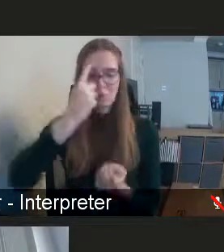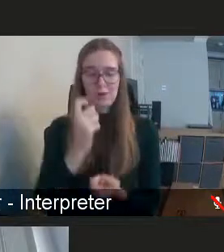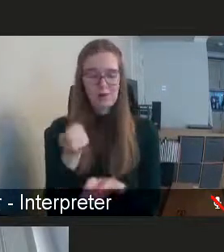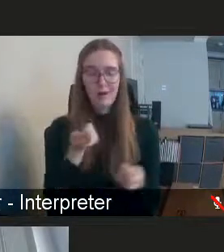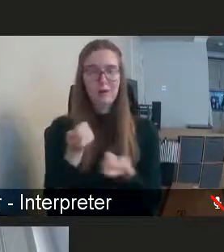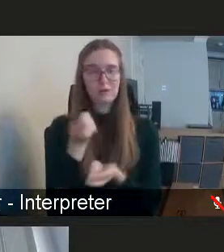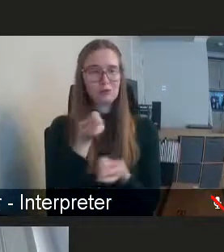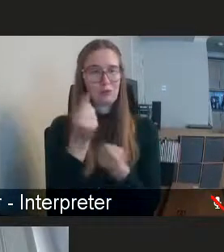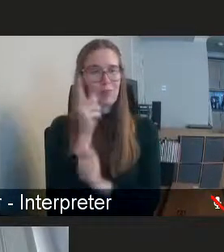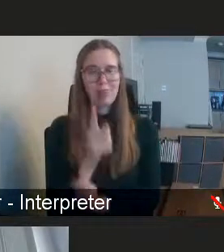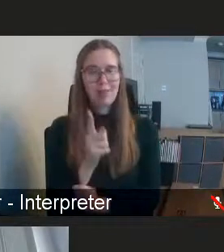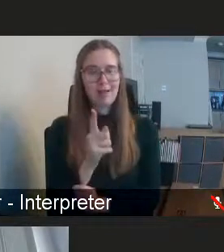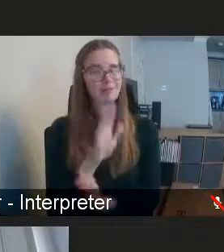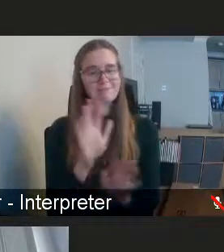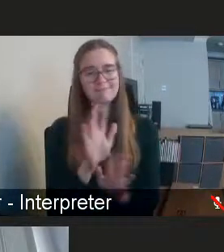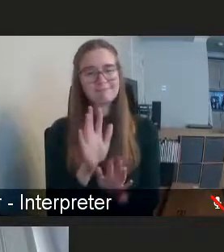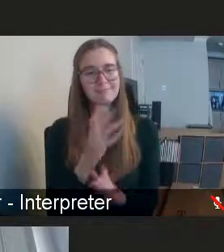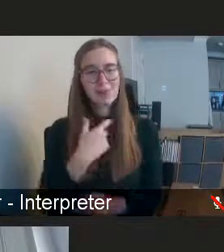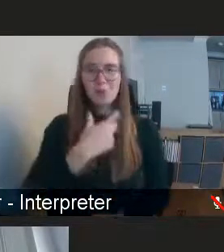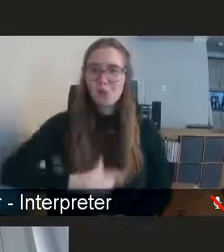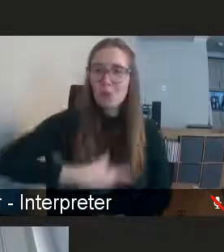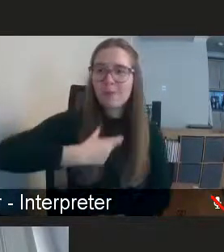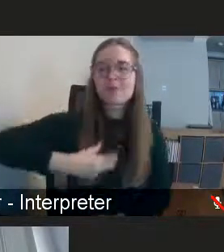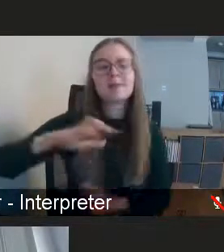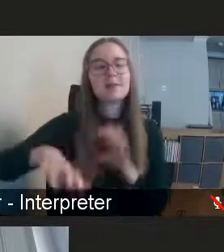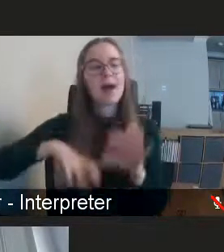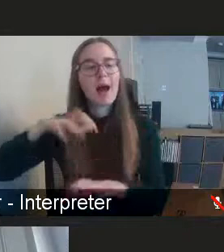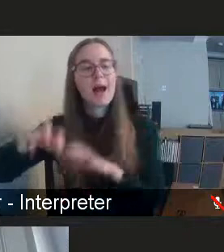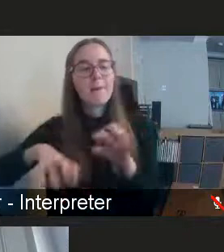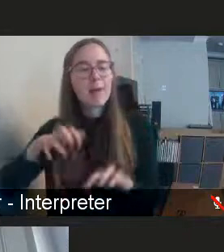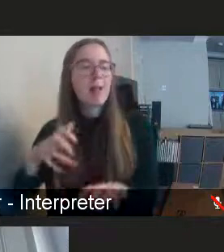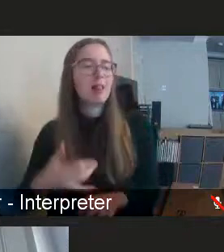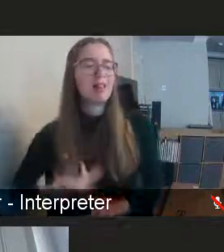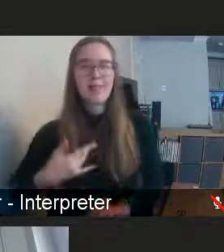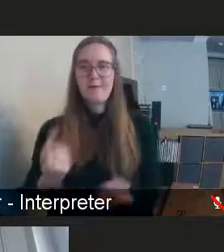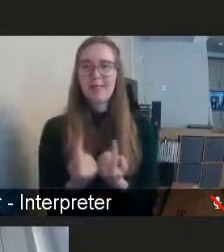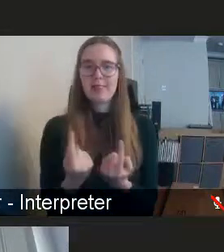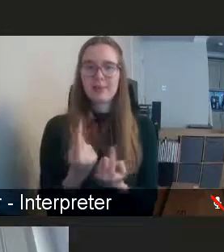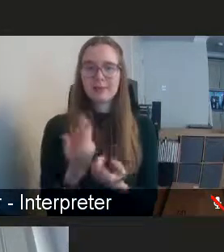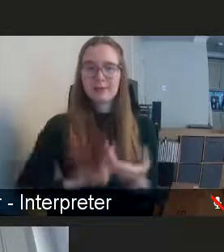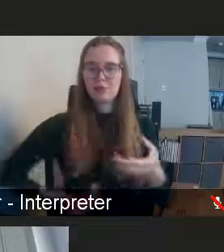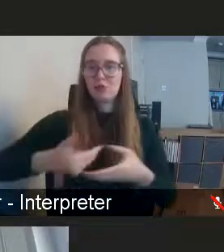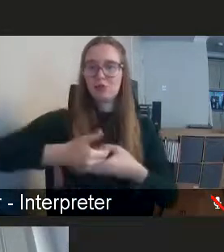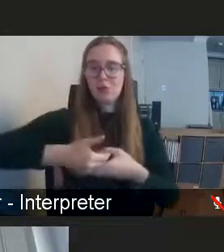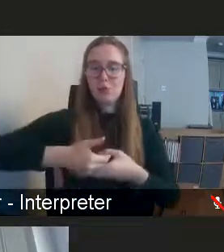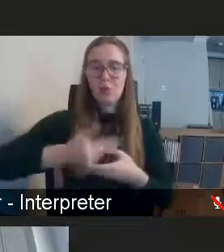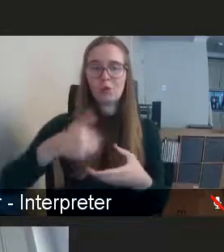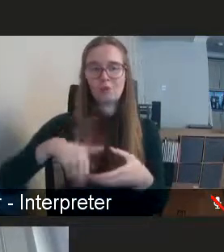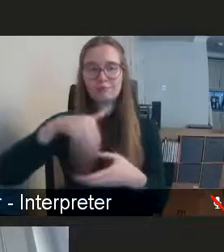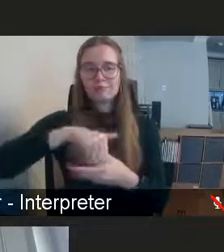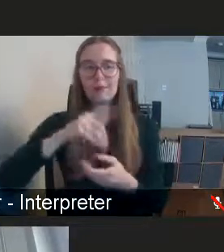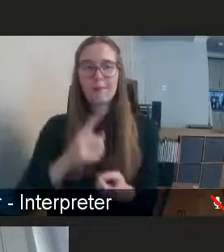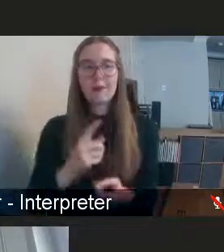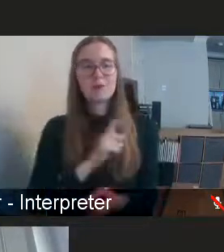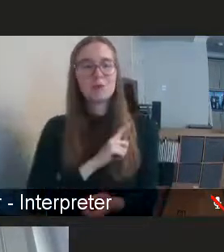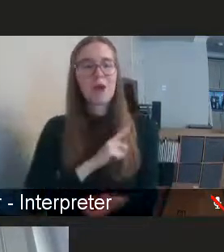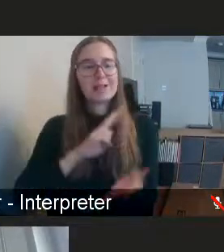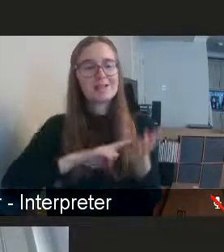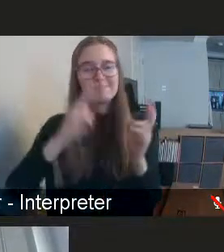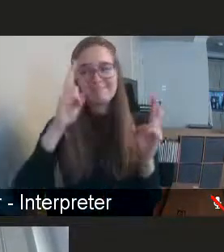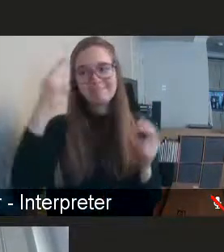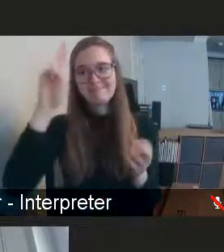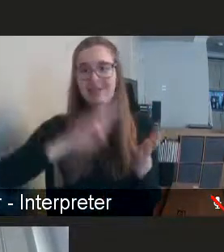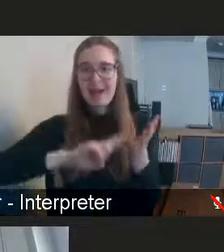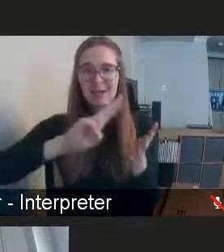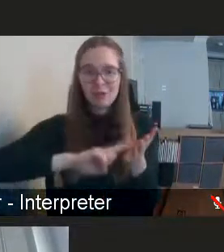So humans and animals and living being on the planet do contribute to it. But then that's why it is called nature, because there are